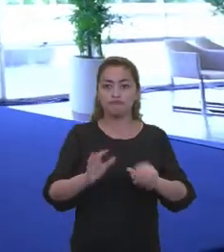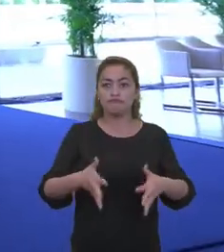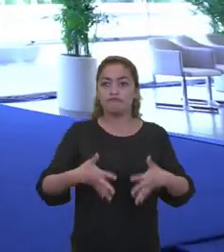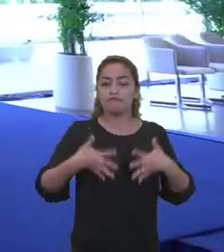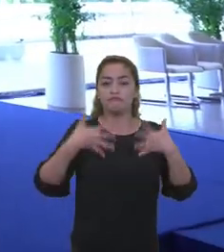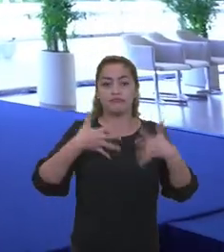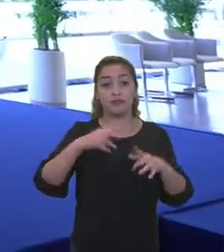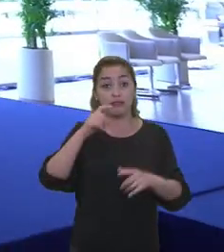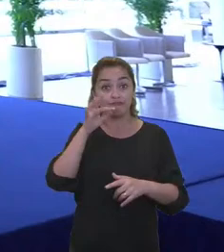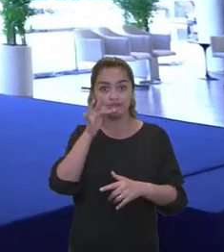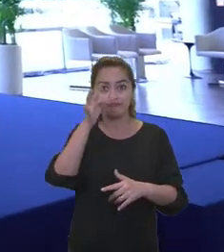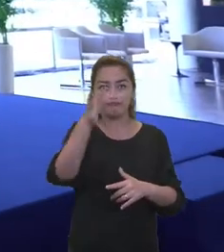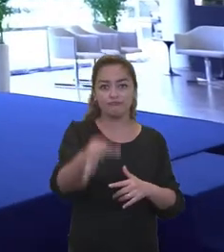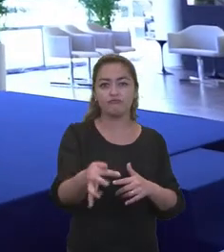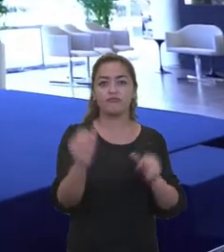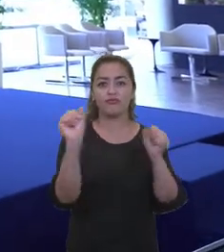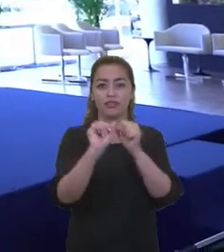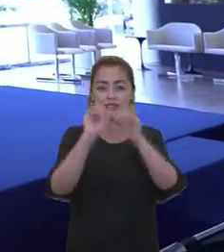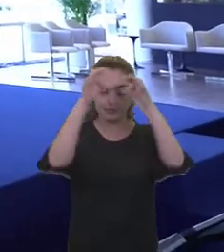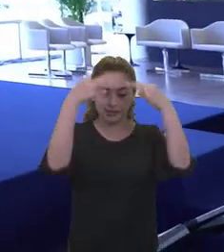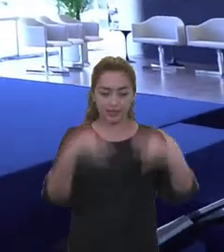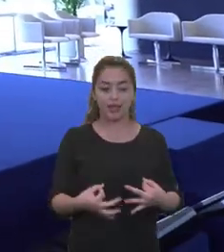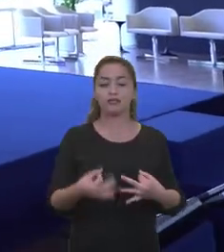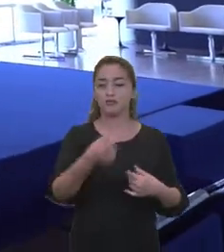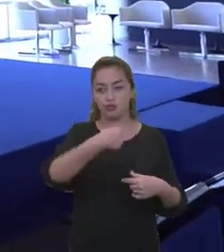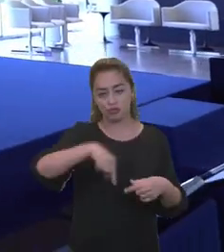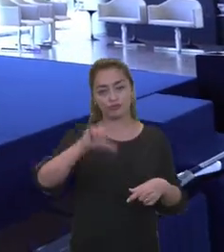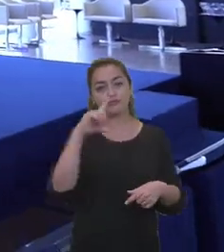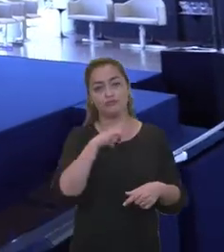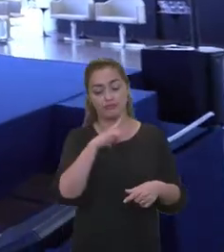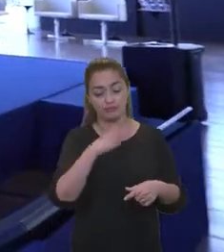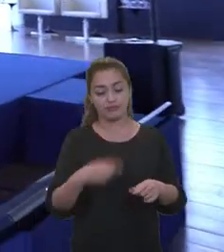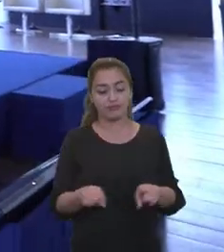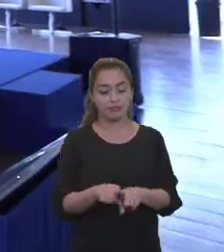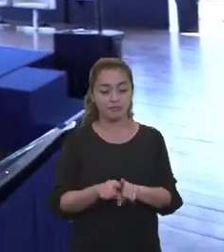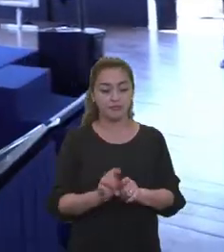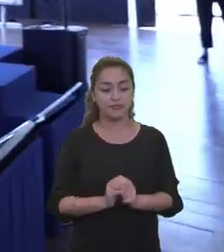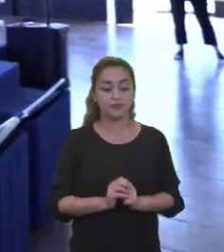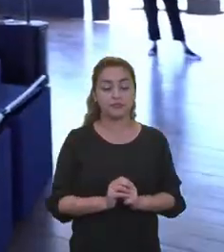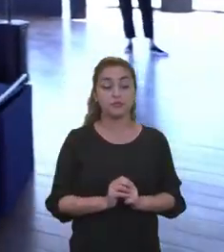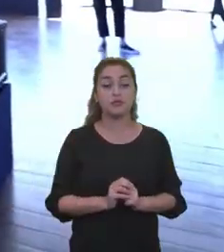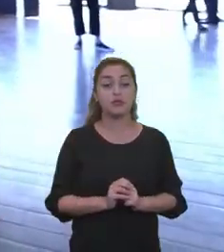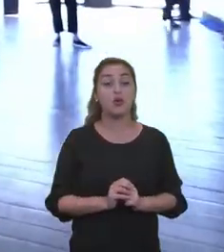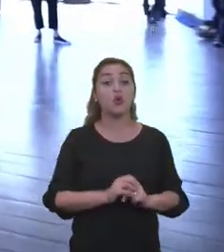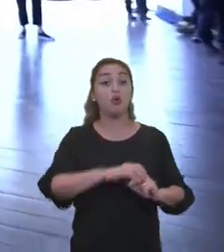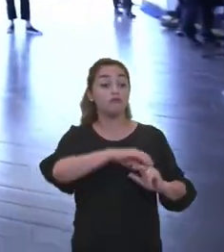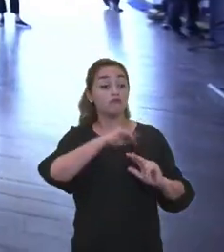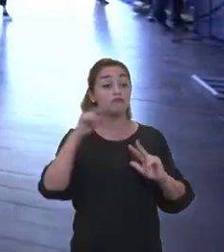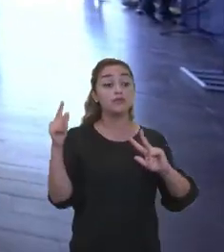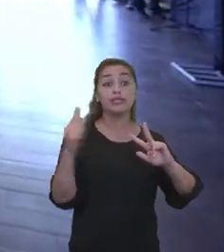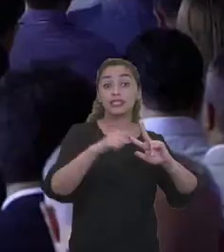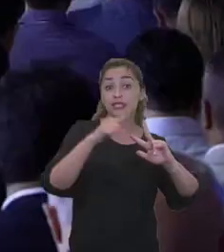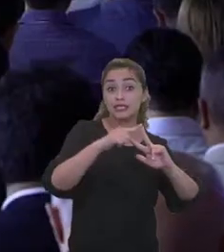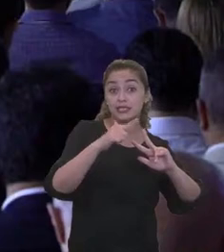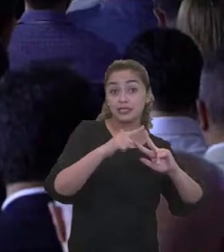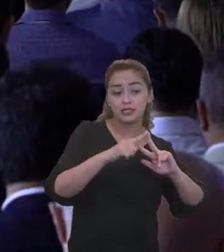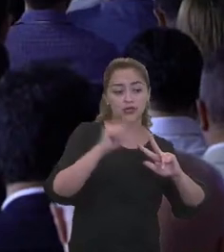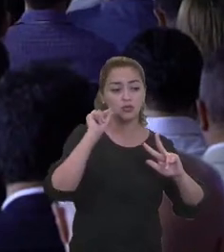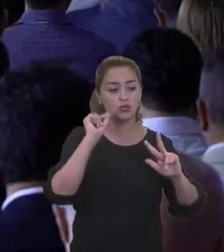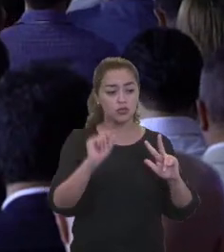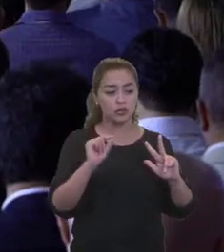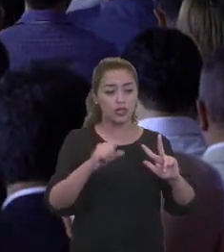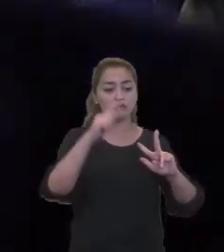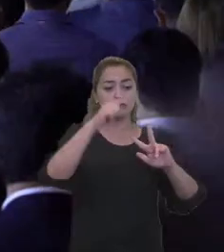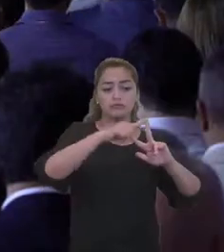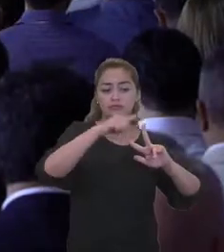to increase the size of our inspiration. So this is to the intention. The third topic is the